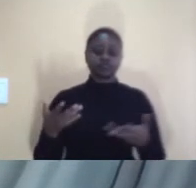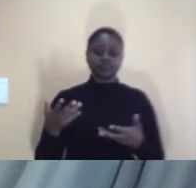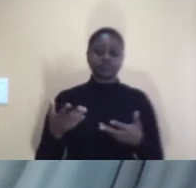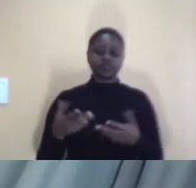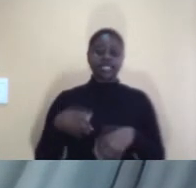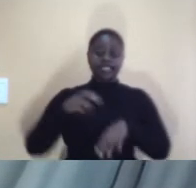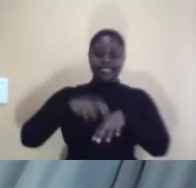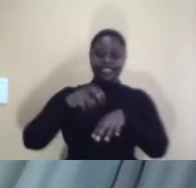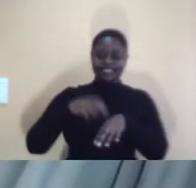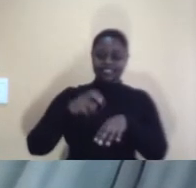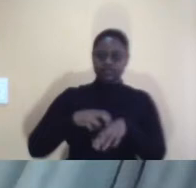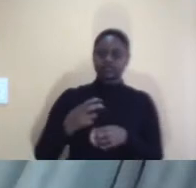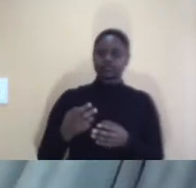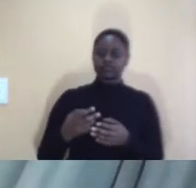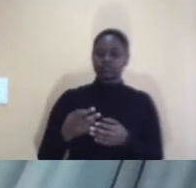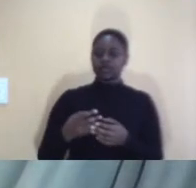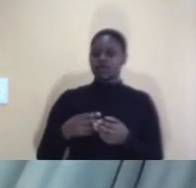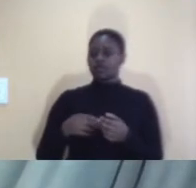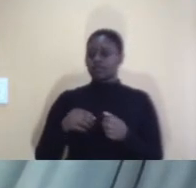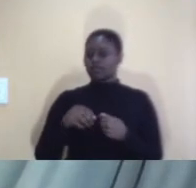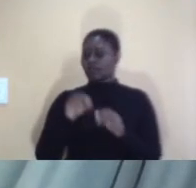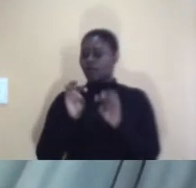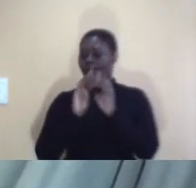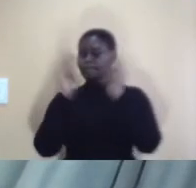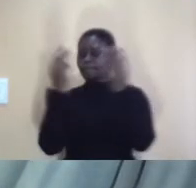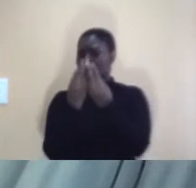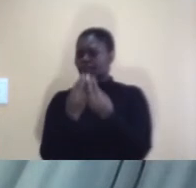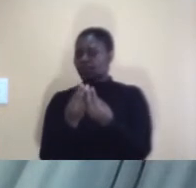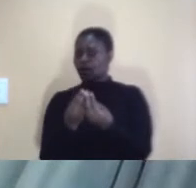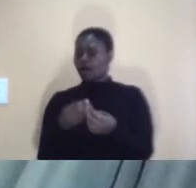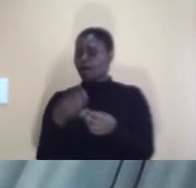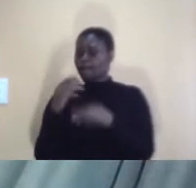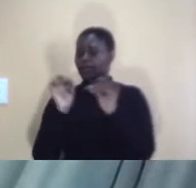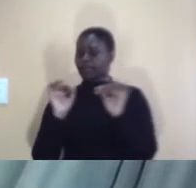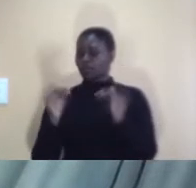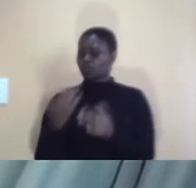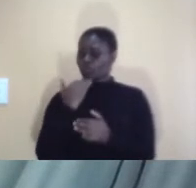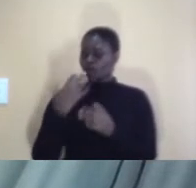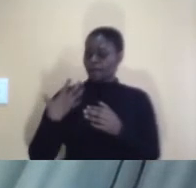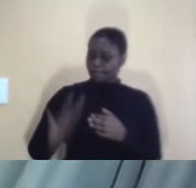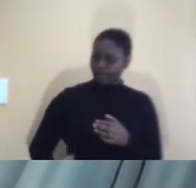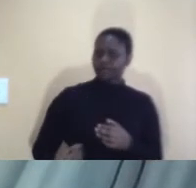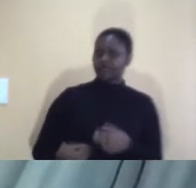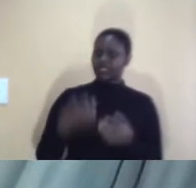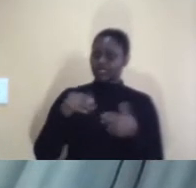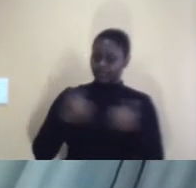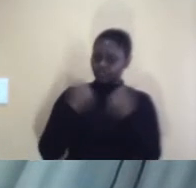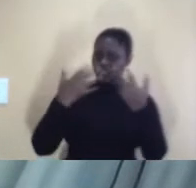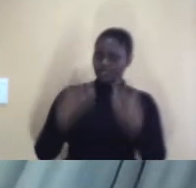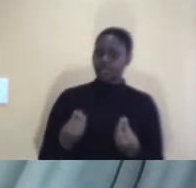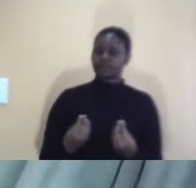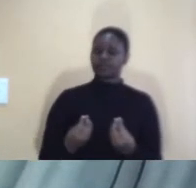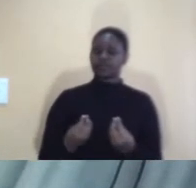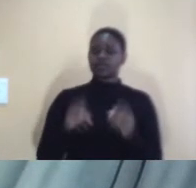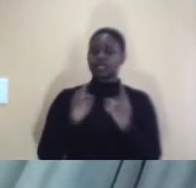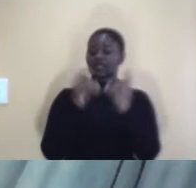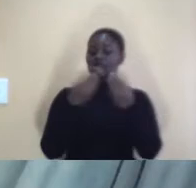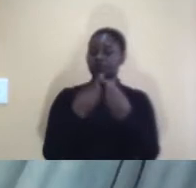they need to escape the cycle of poverty in which they are trapped. The